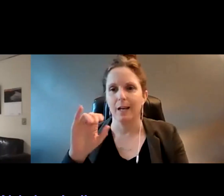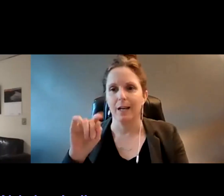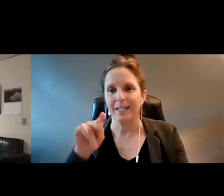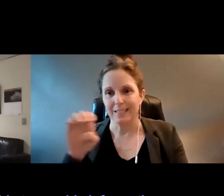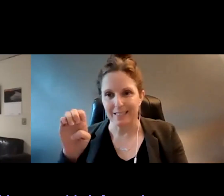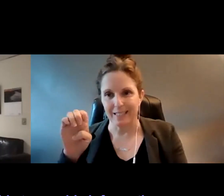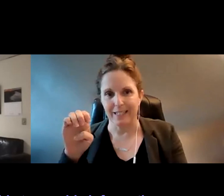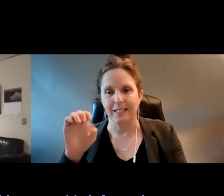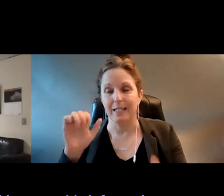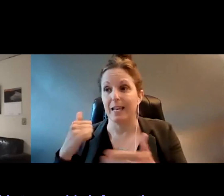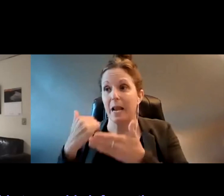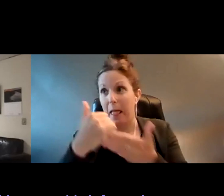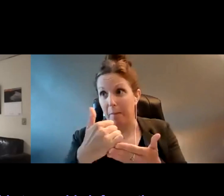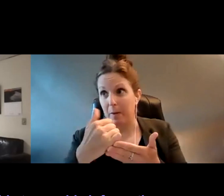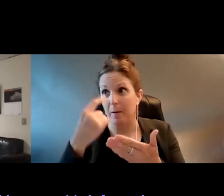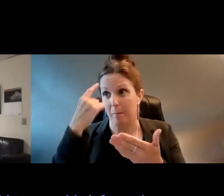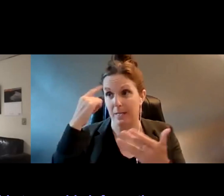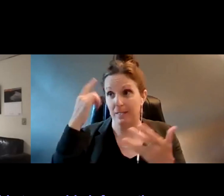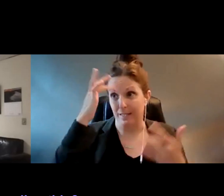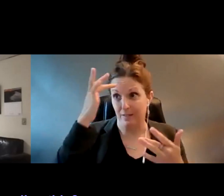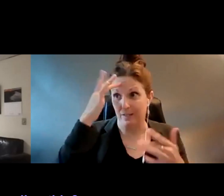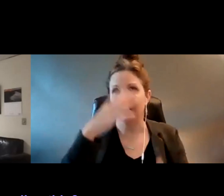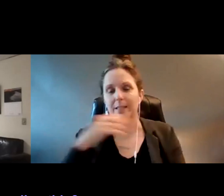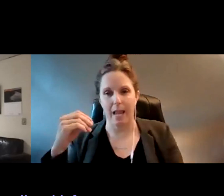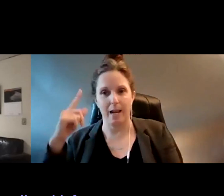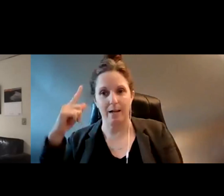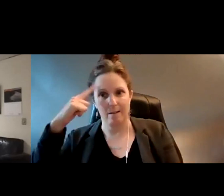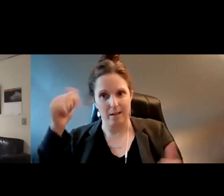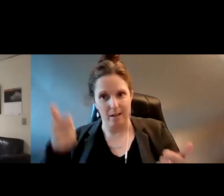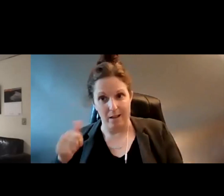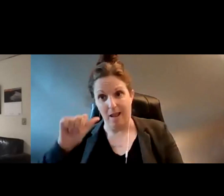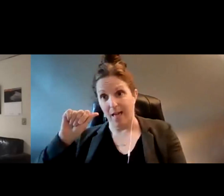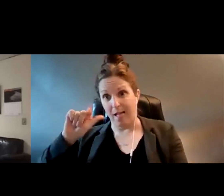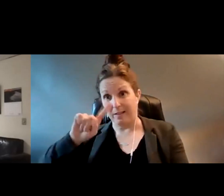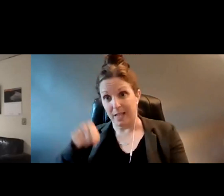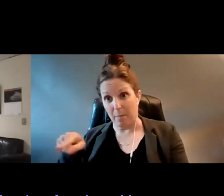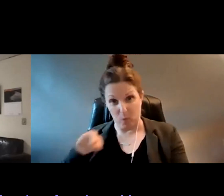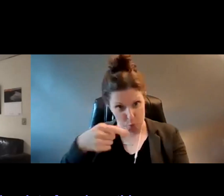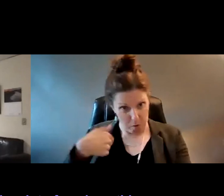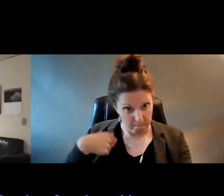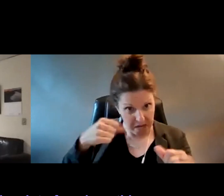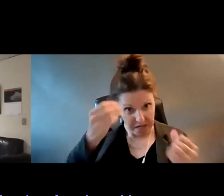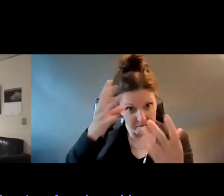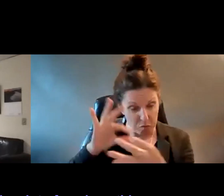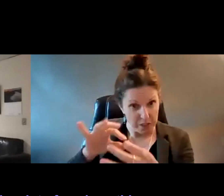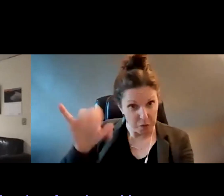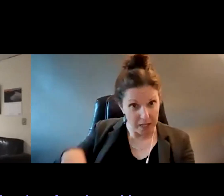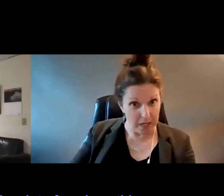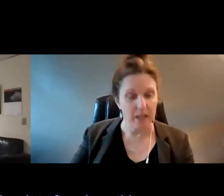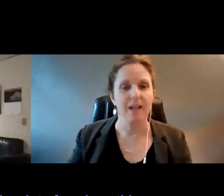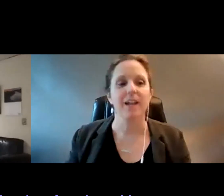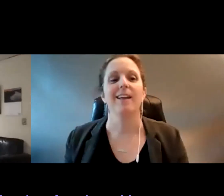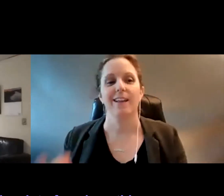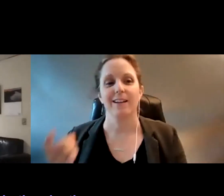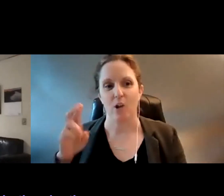Jo Hang is wondering, they say, I'm not sure if this is relevant, but I heard that nicotine could help with people with